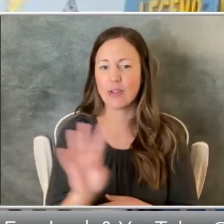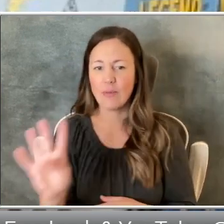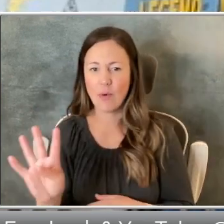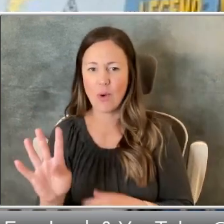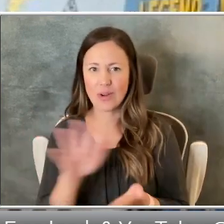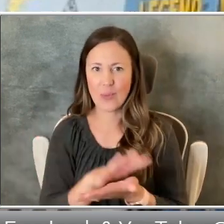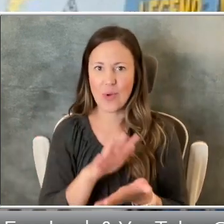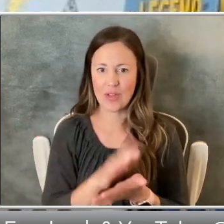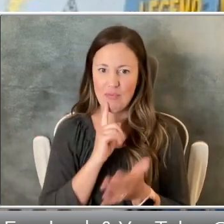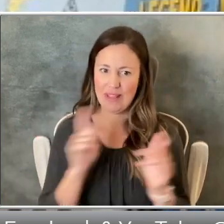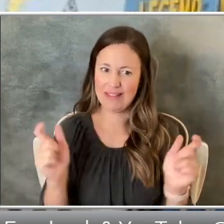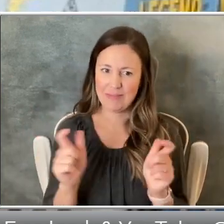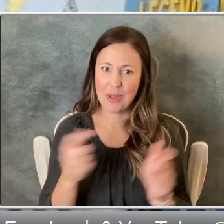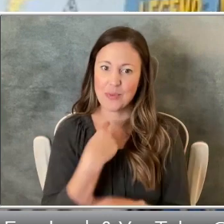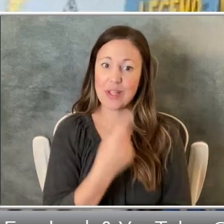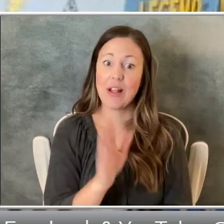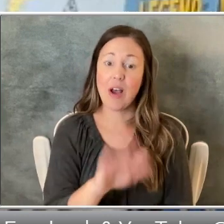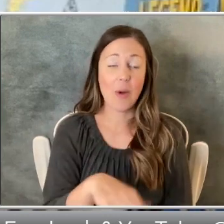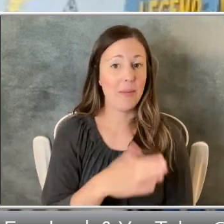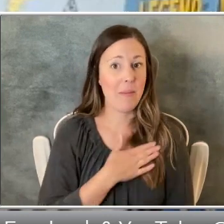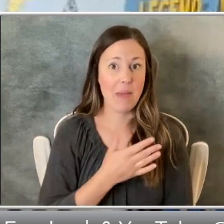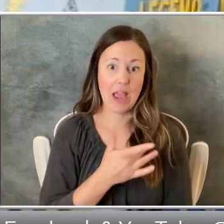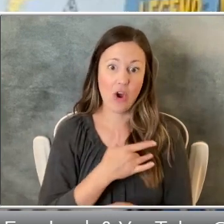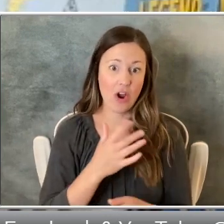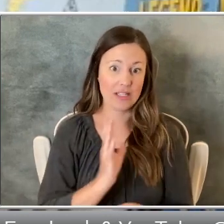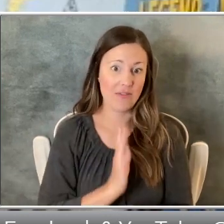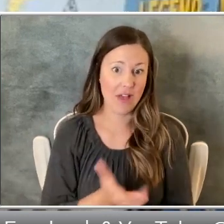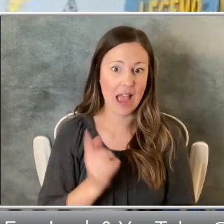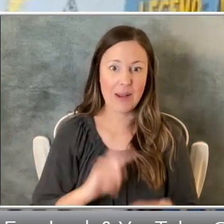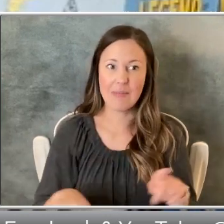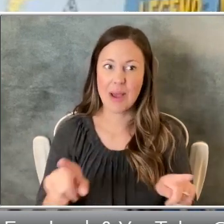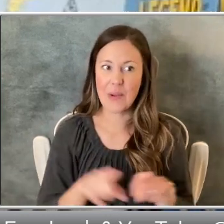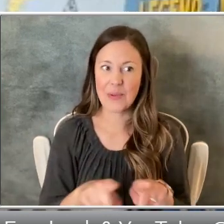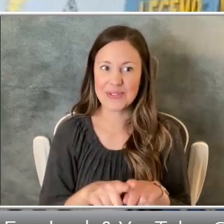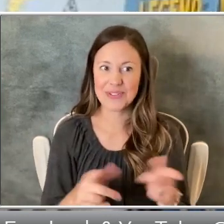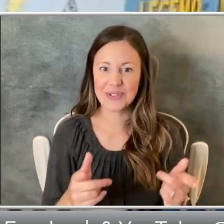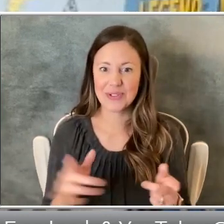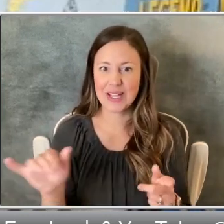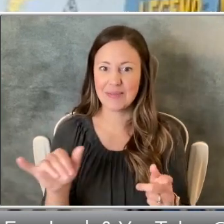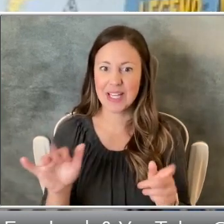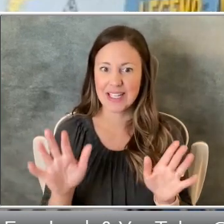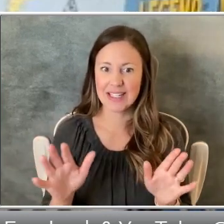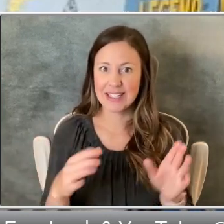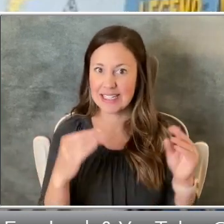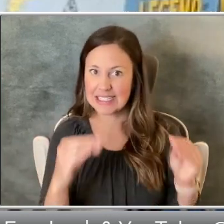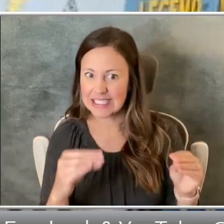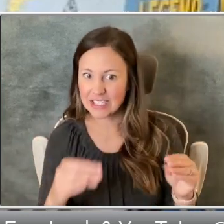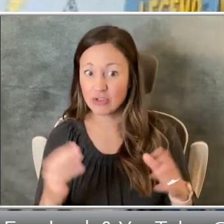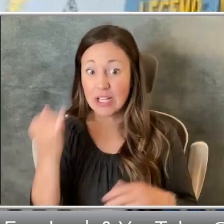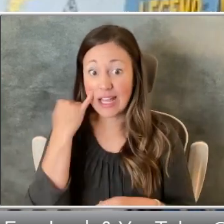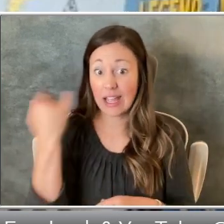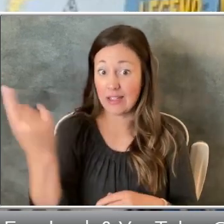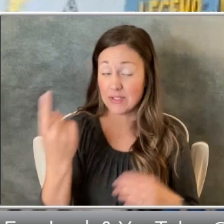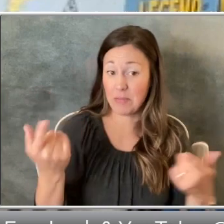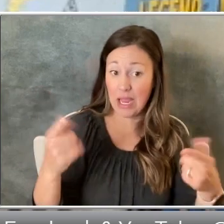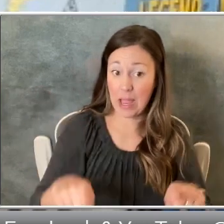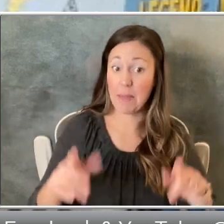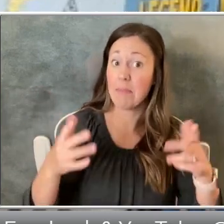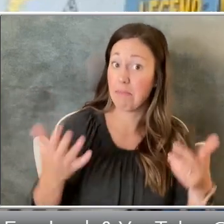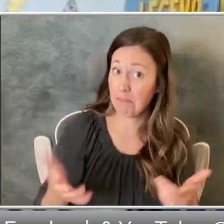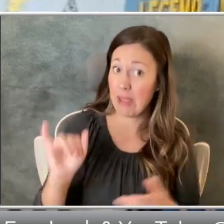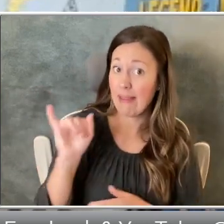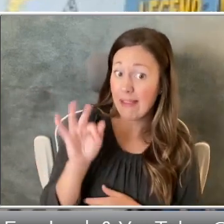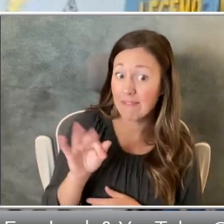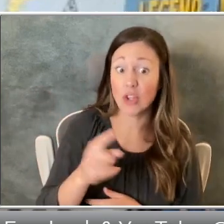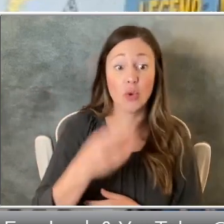school. So I tell them like, my heart's fine. But then at the same time, I'm like, I teach them, but if something were to happen, like, do you